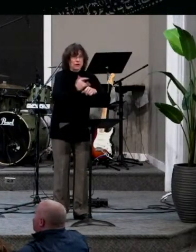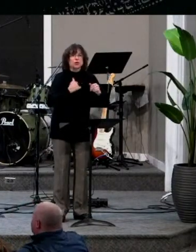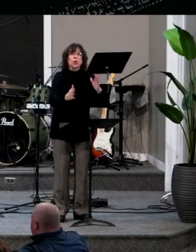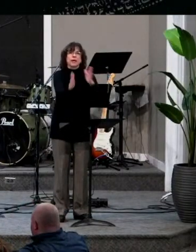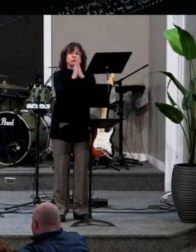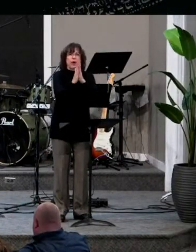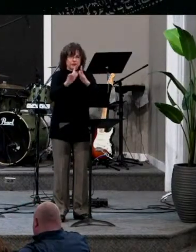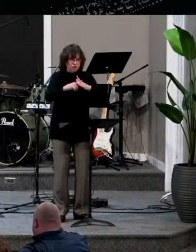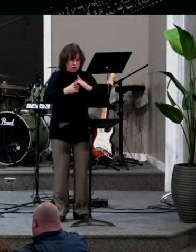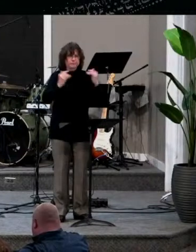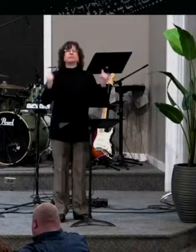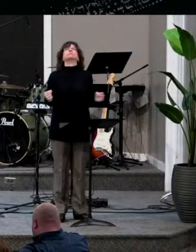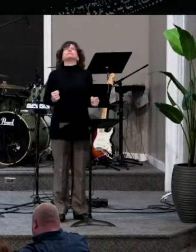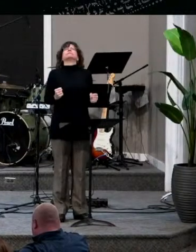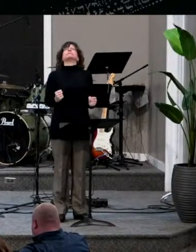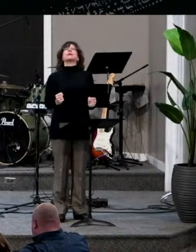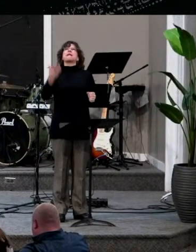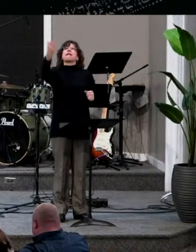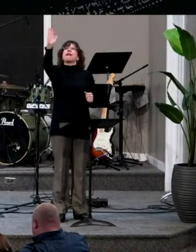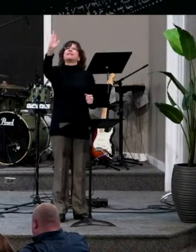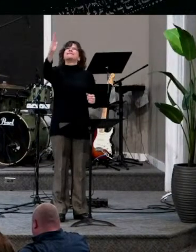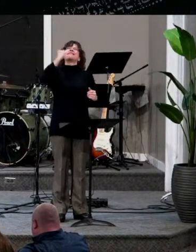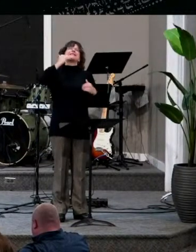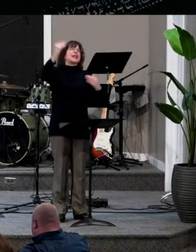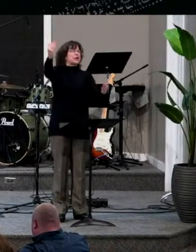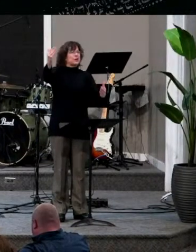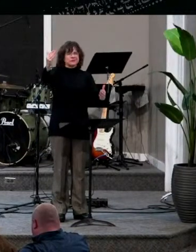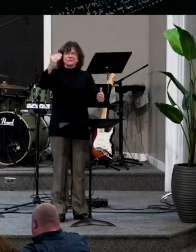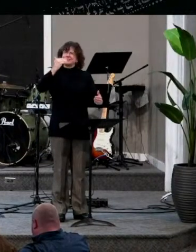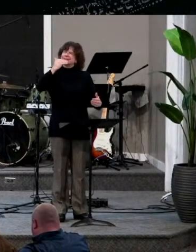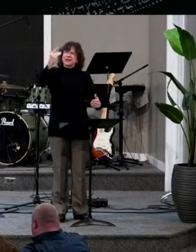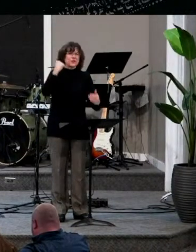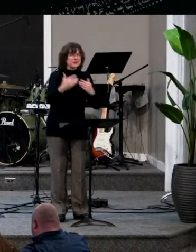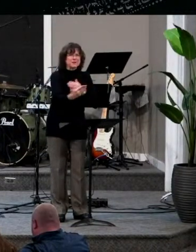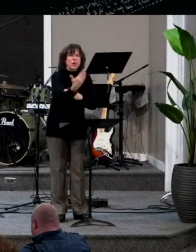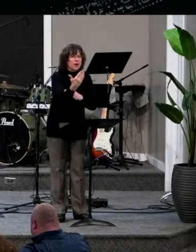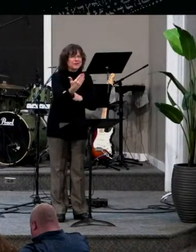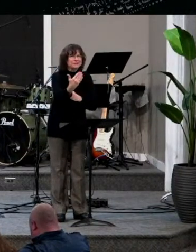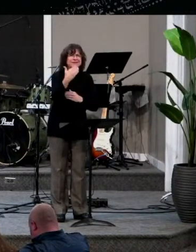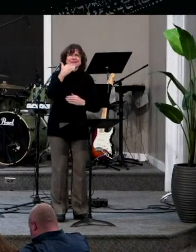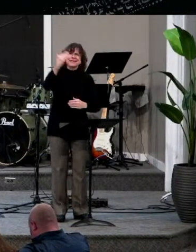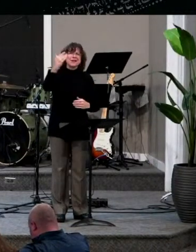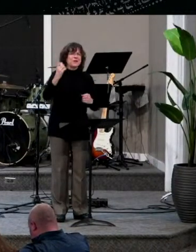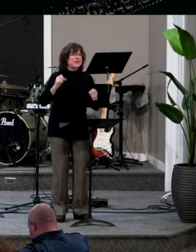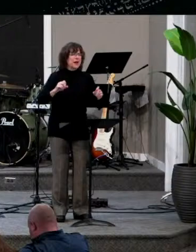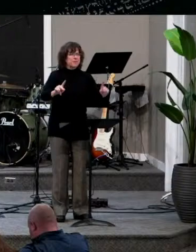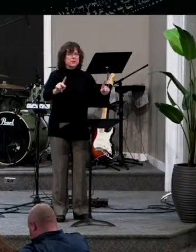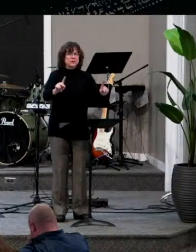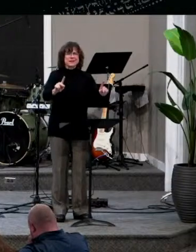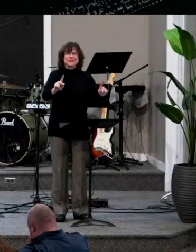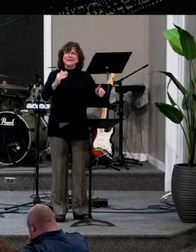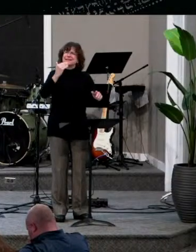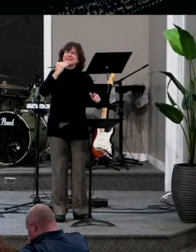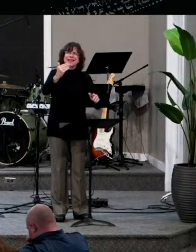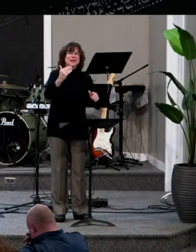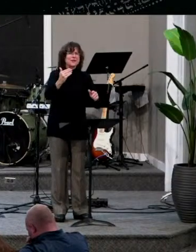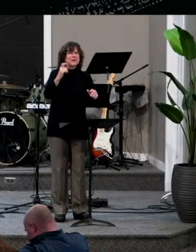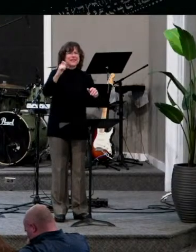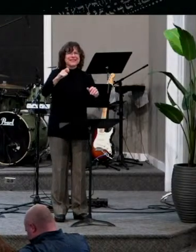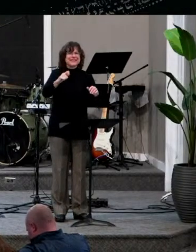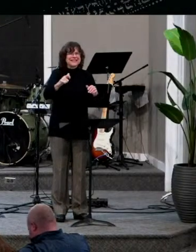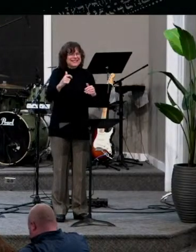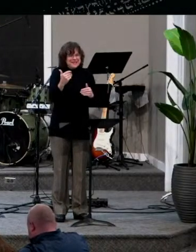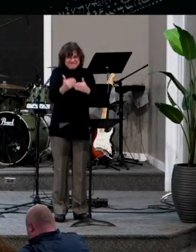pray. God, thank you for this morning. Thank you for the opportunity that we have now to continue in this story